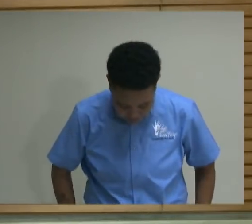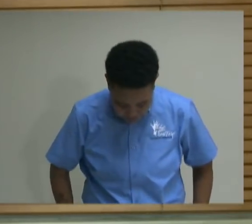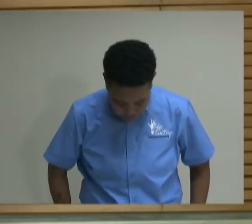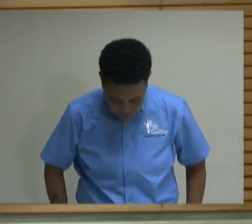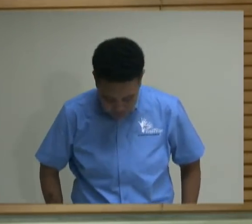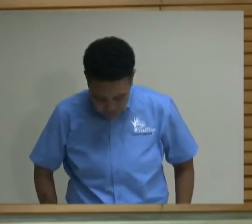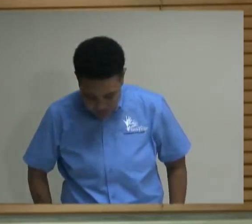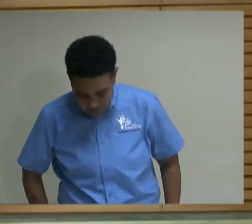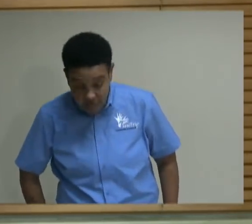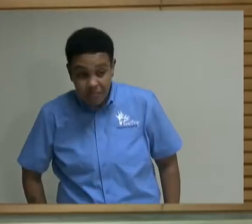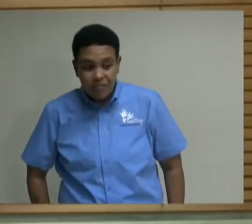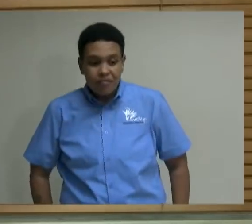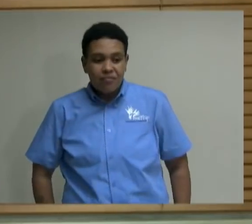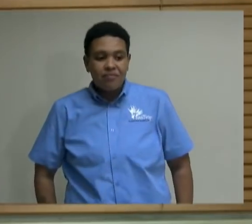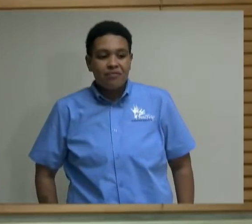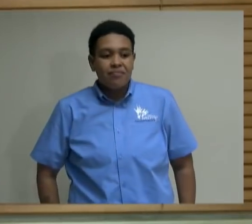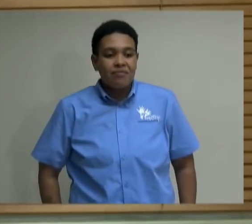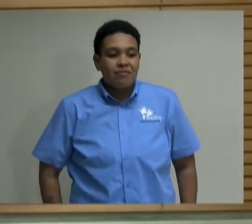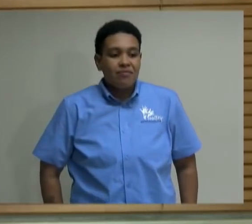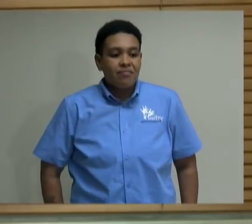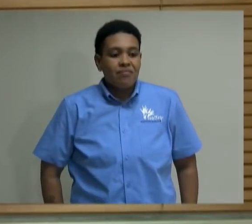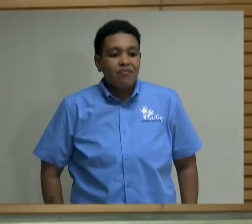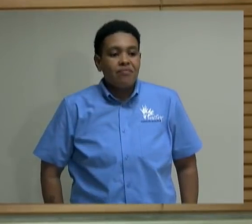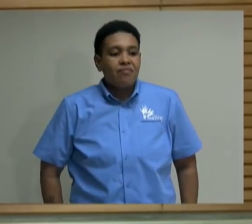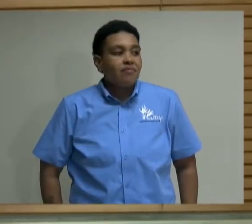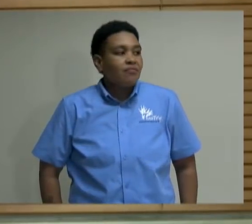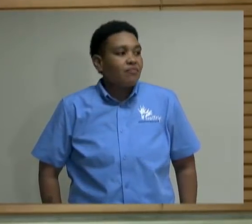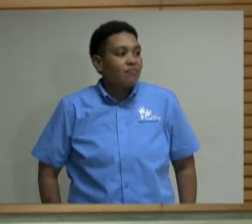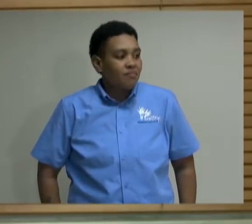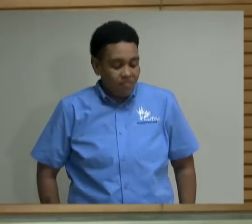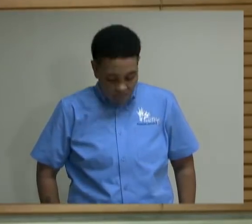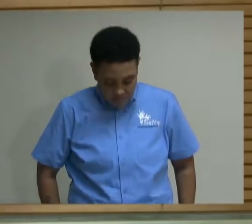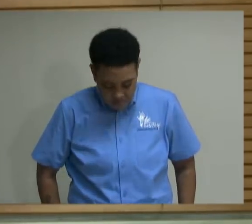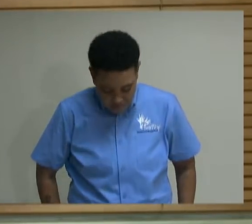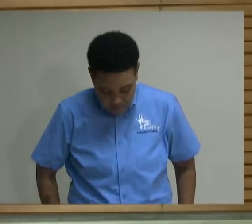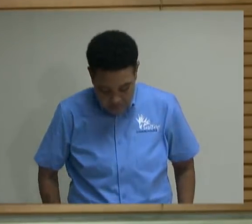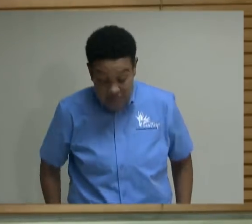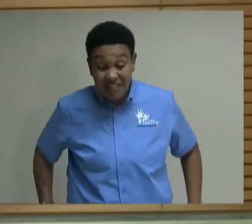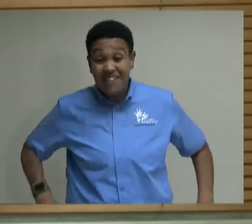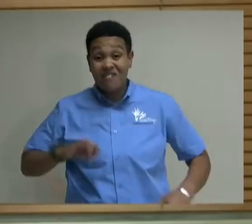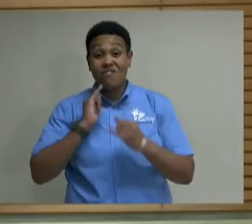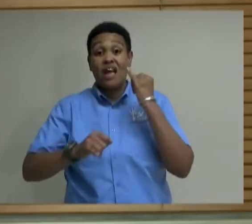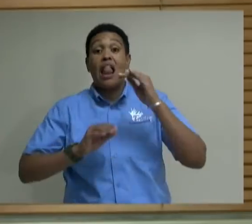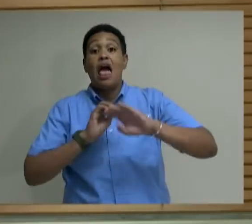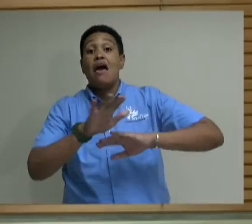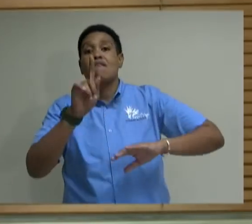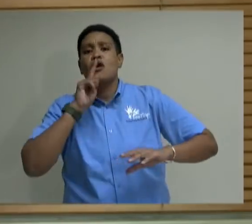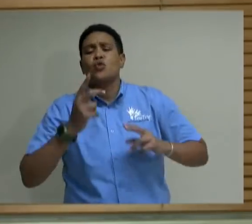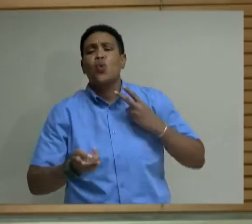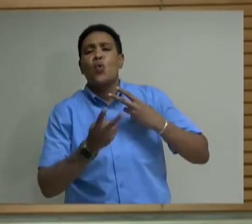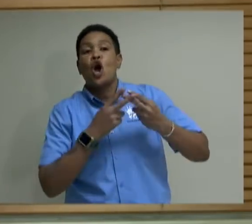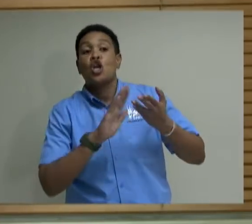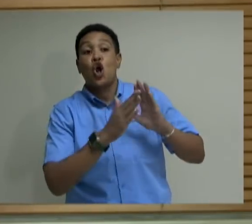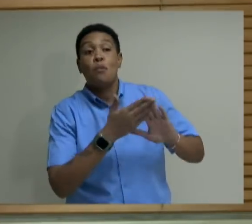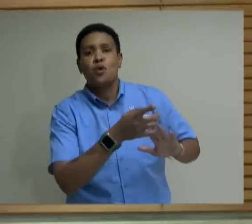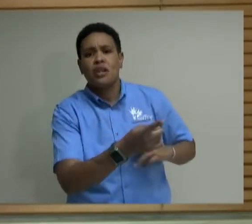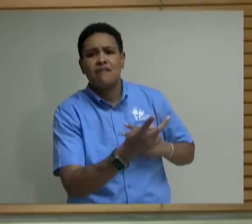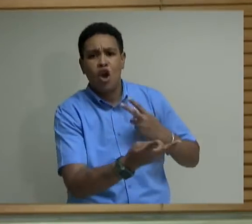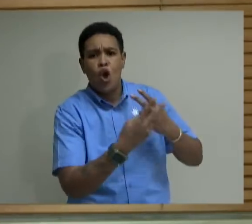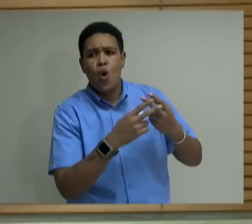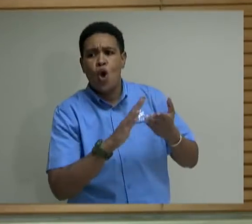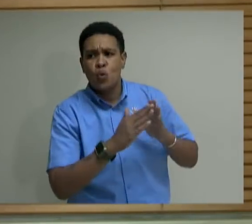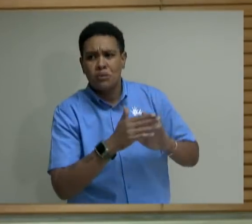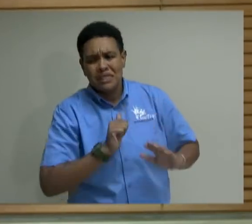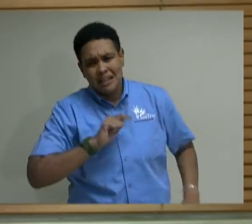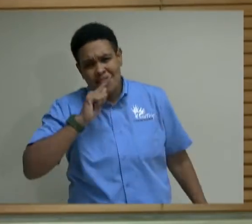All right, and finally, advice to a quarantine community? For the quarantine communities,